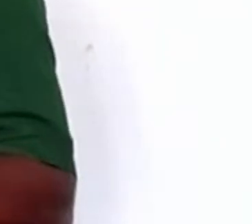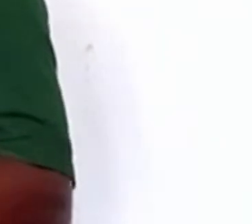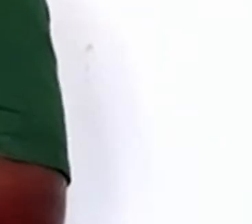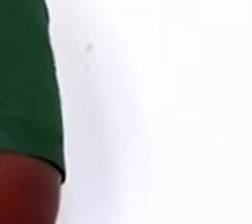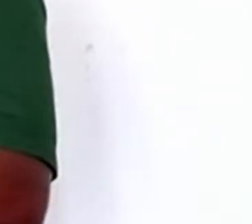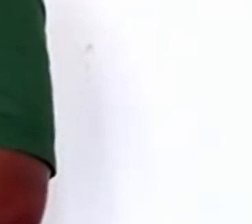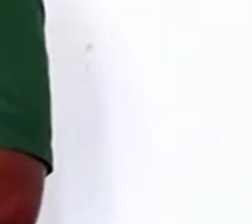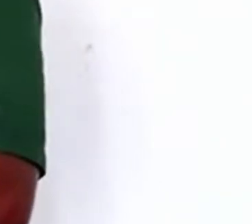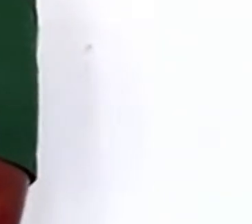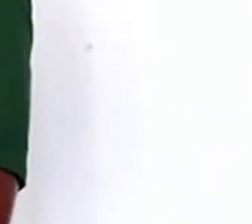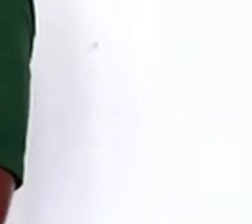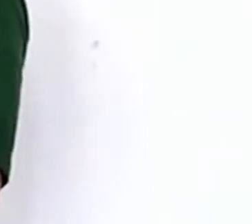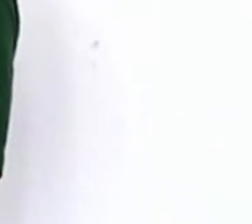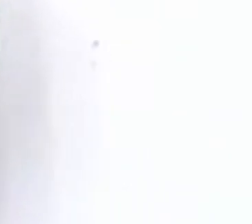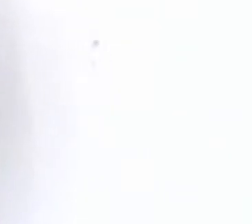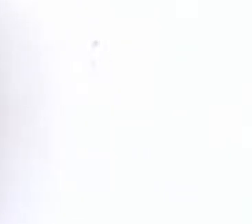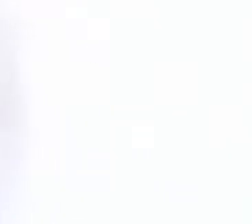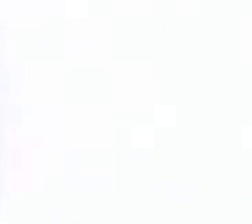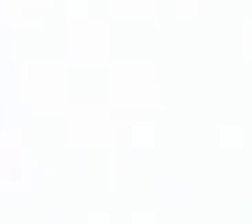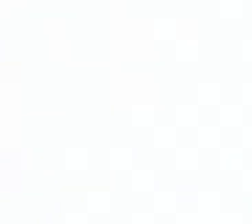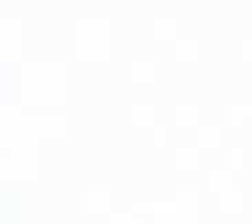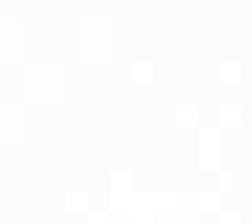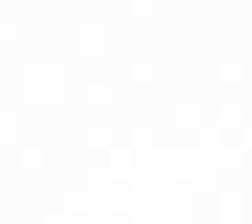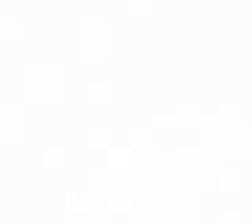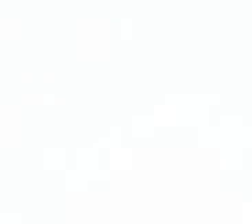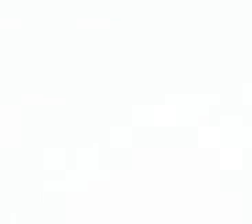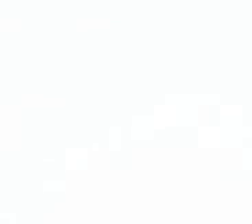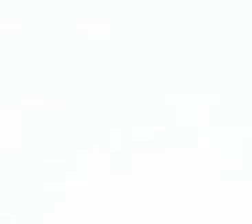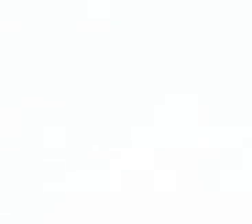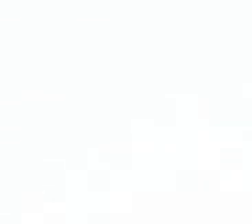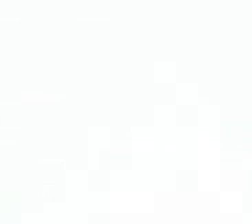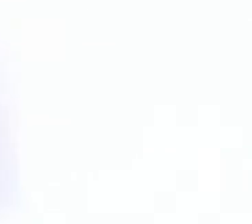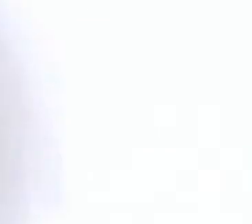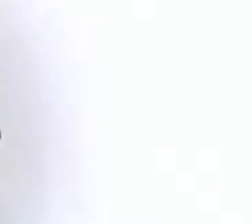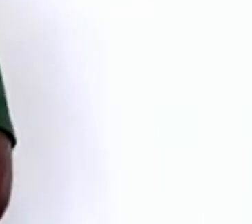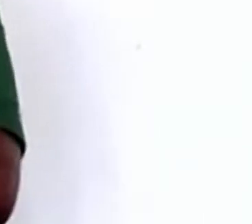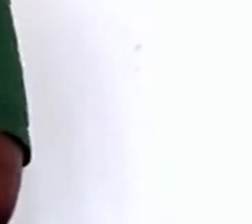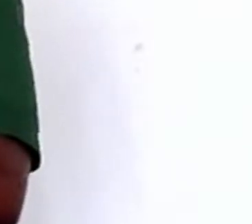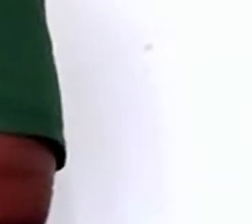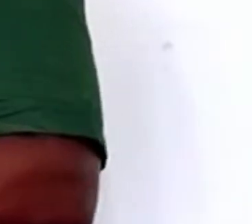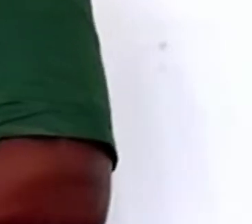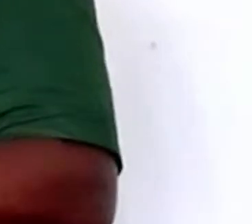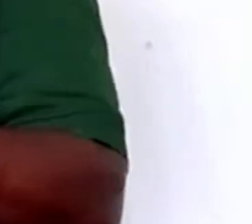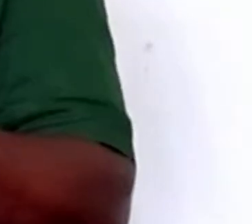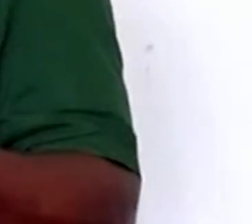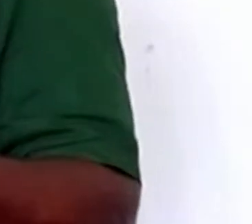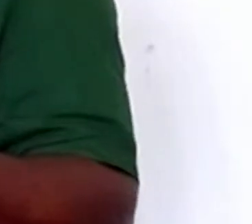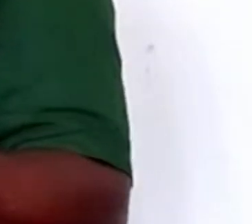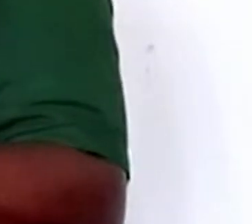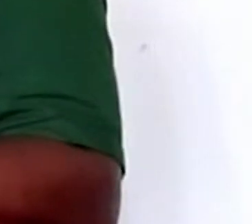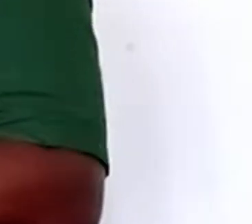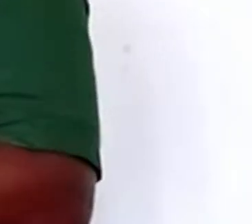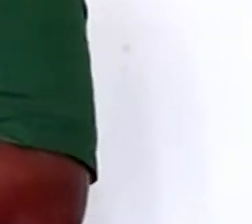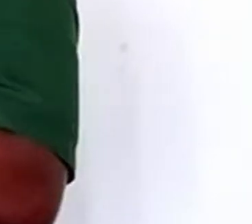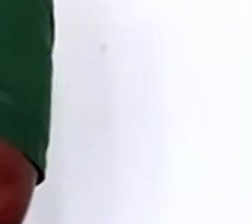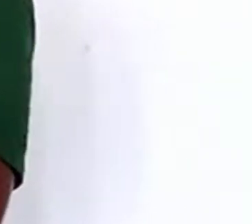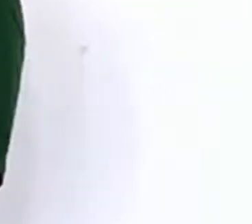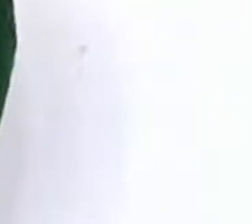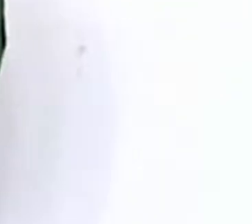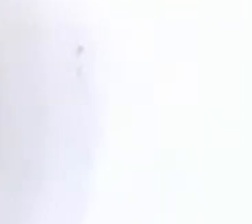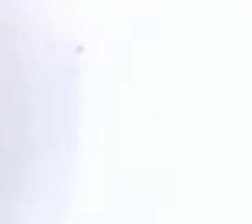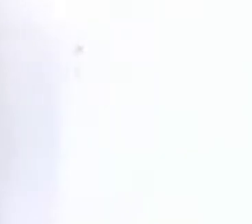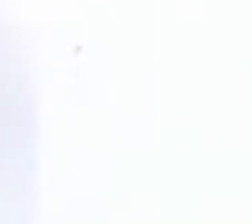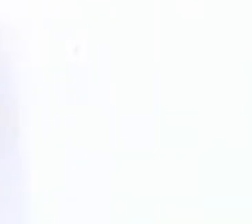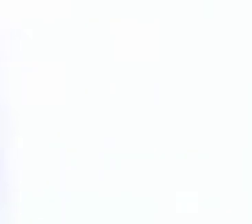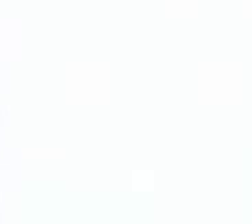been working on has been mostly wildlife for some time, but it has transitioned with time, looking